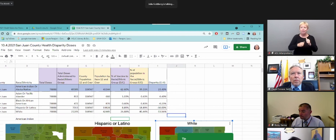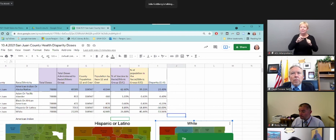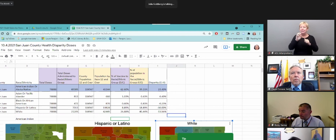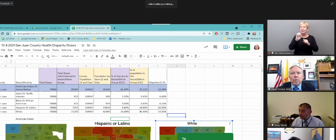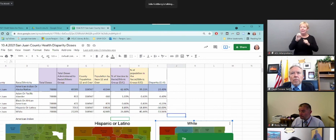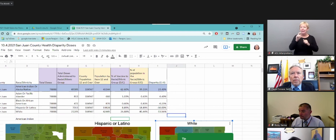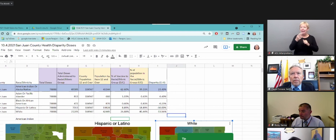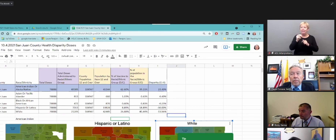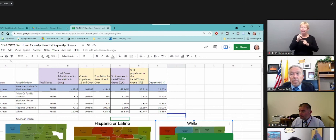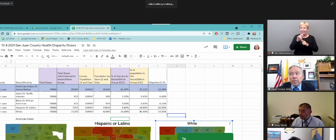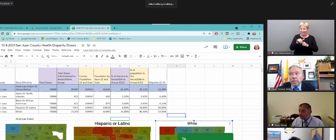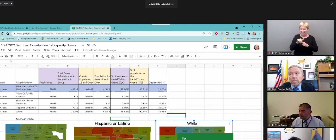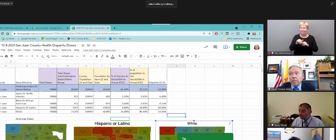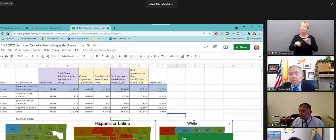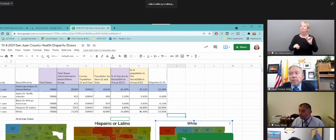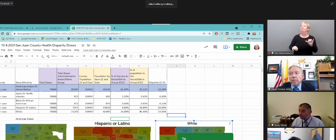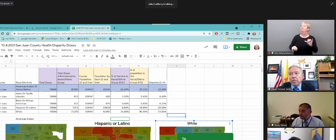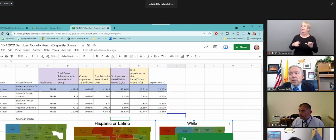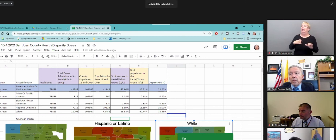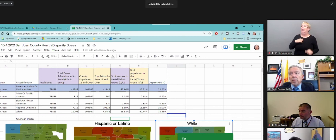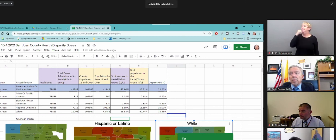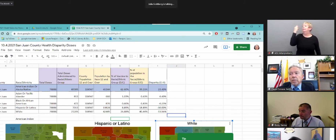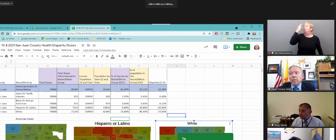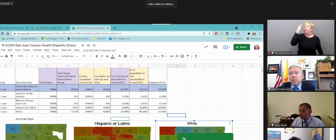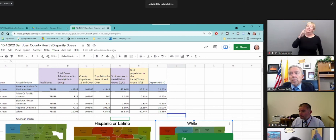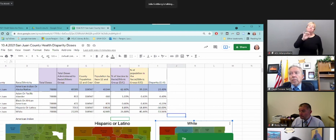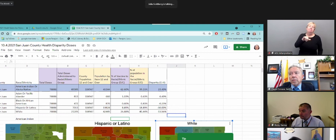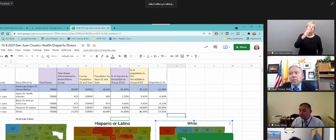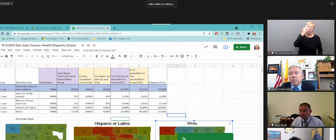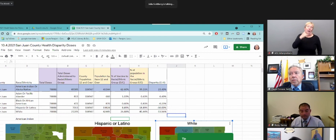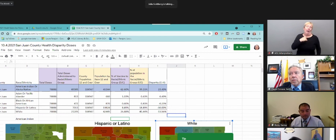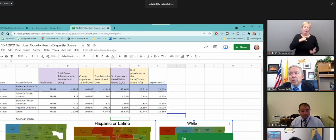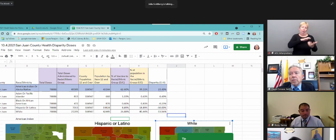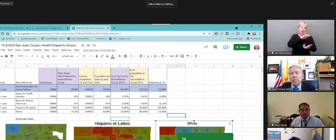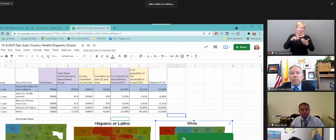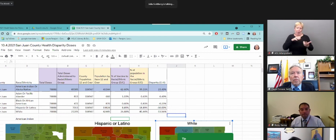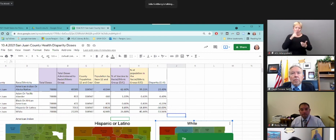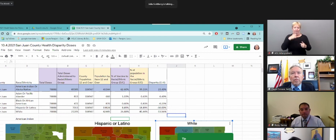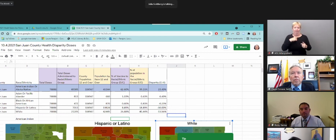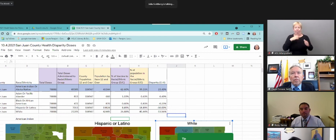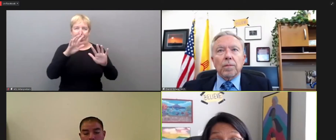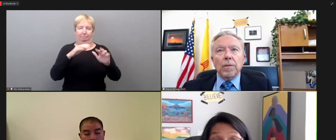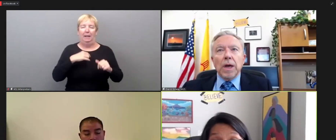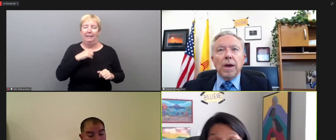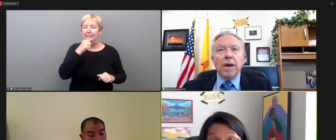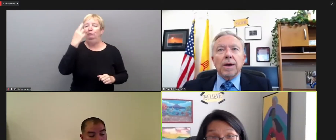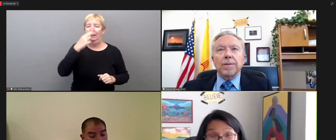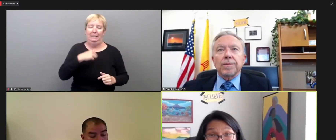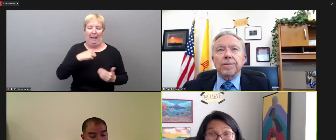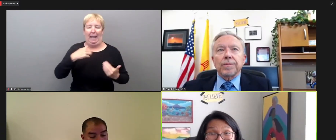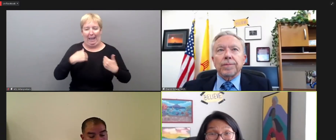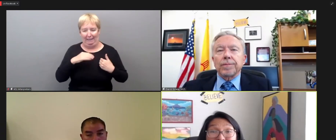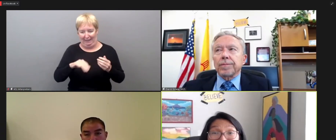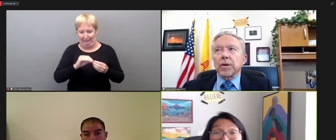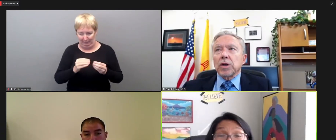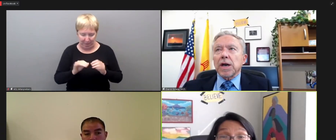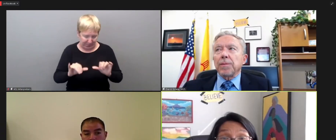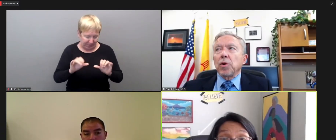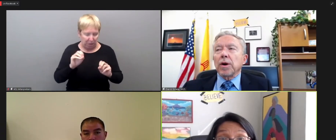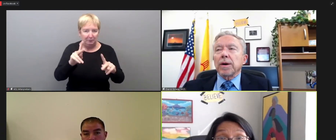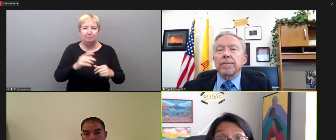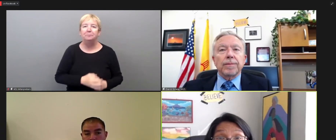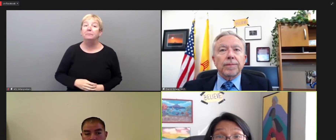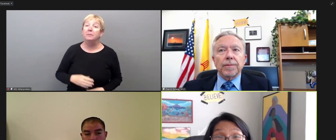state gives it just for the statewide. So I think that's where I got confused. Yes, thank you very much. I get it. Awesome. Okay. Good